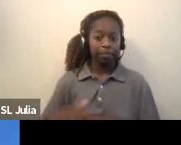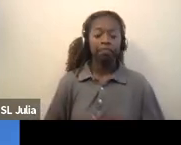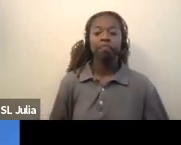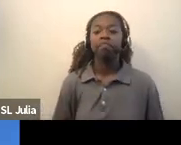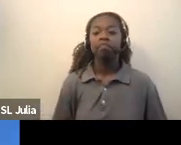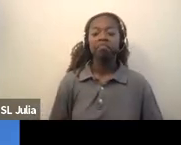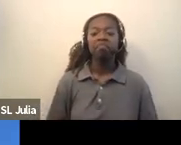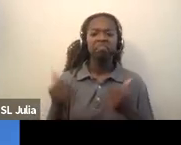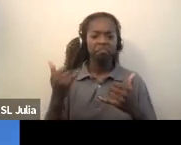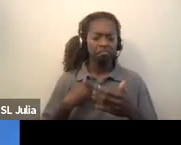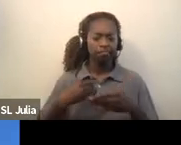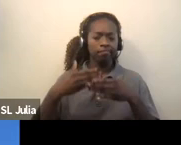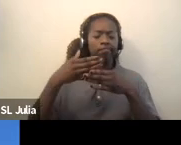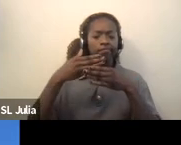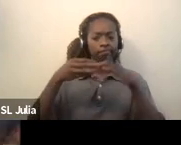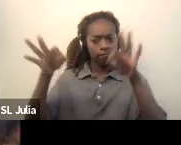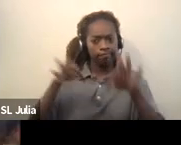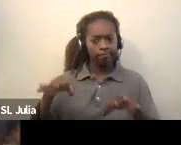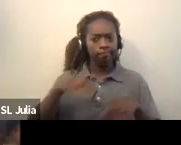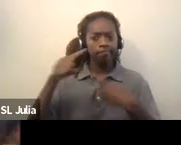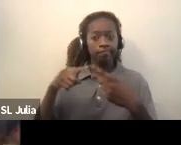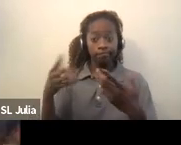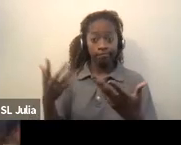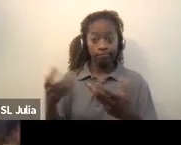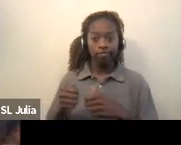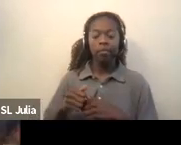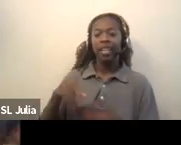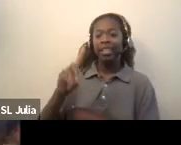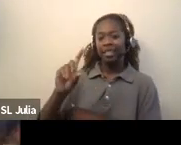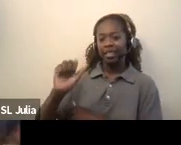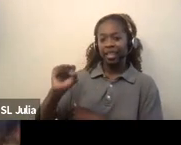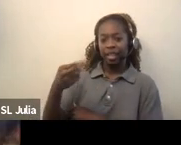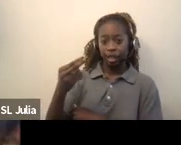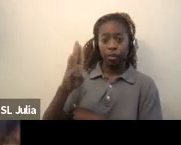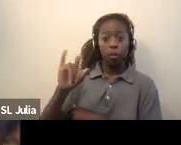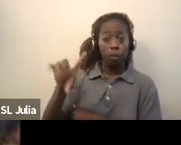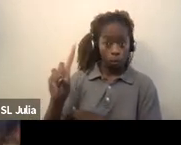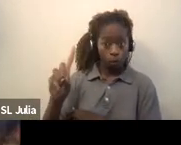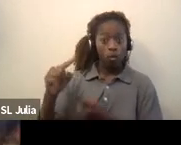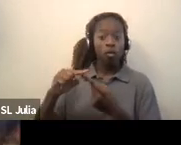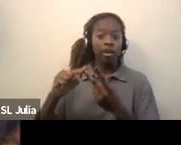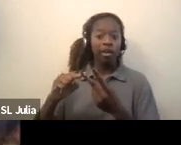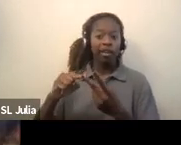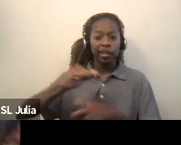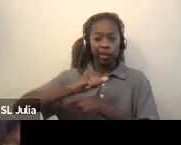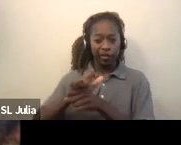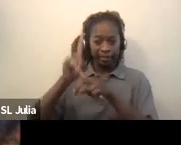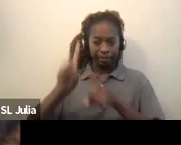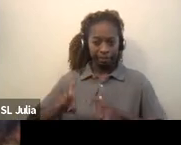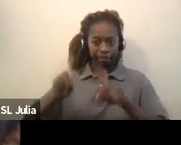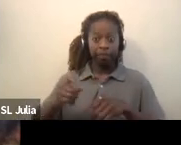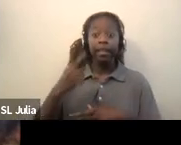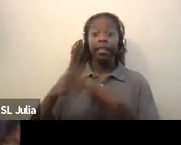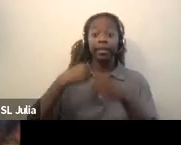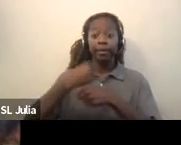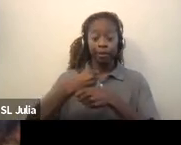i'm going to share a little bit now about our dashboard and our testing covid testing this year bps is